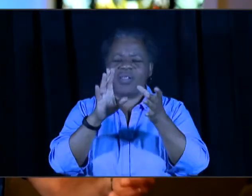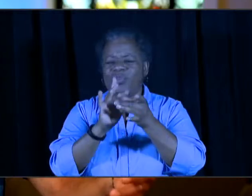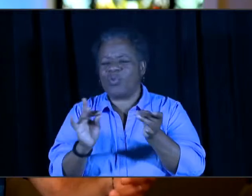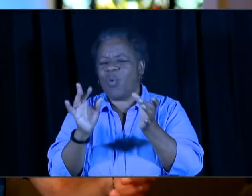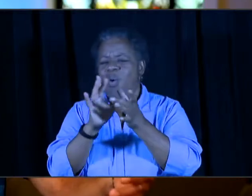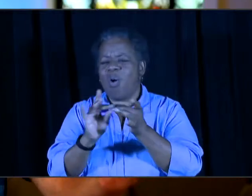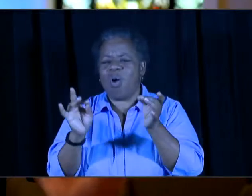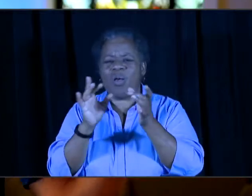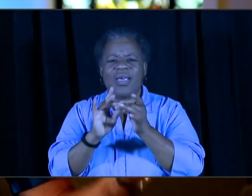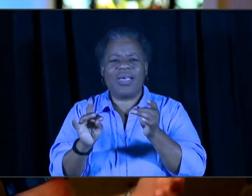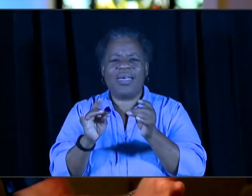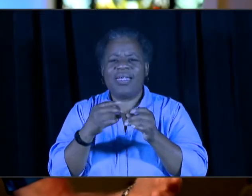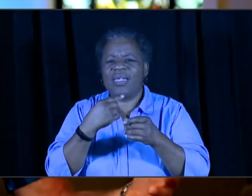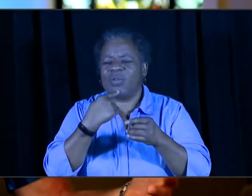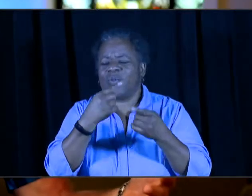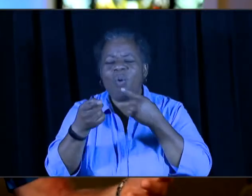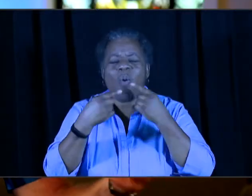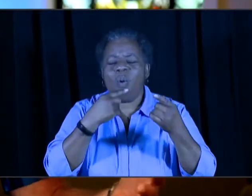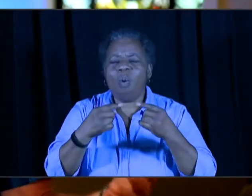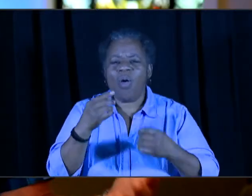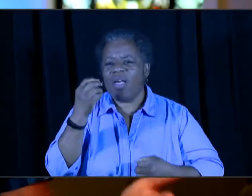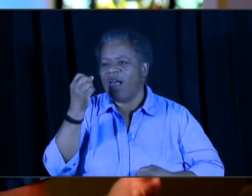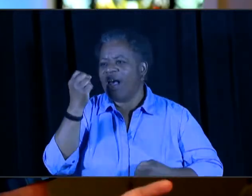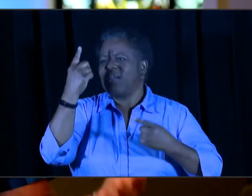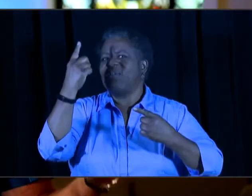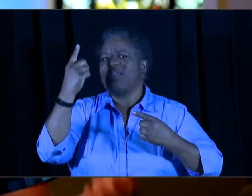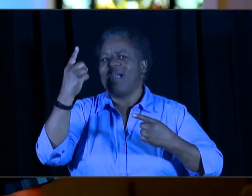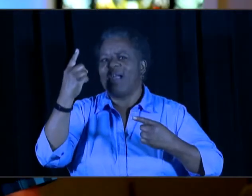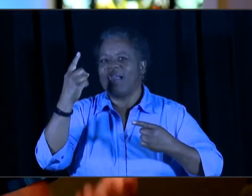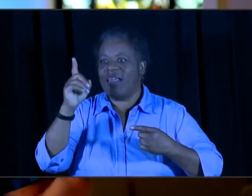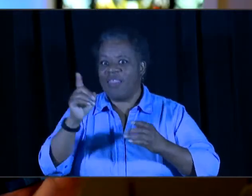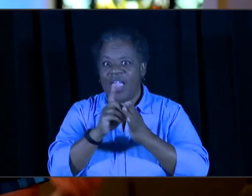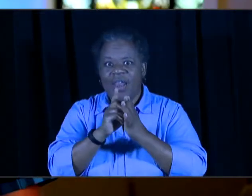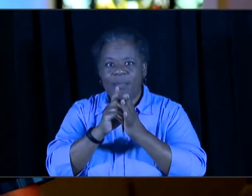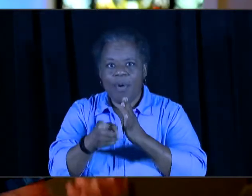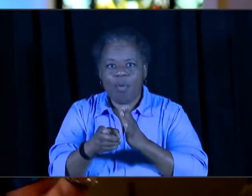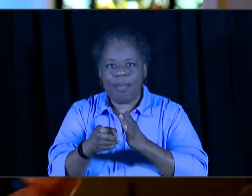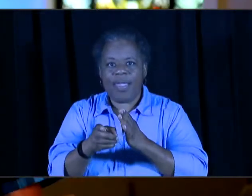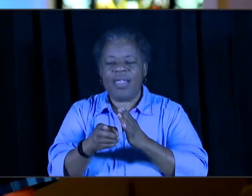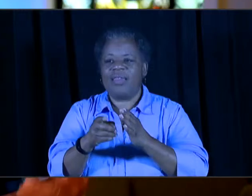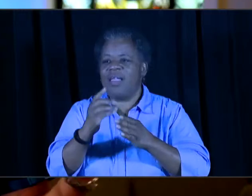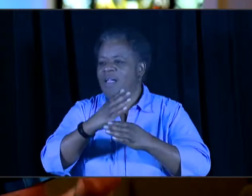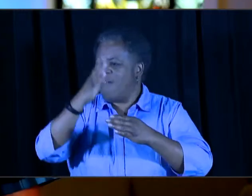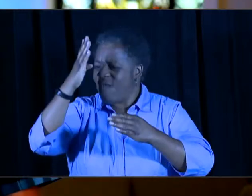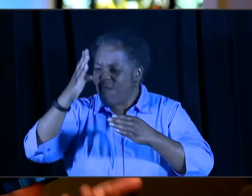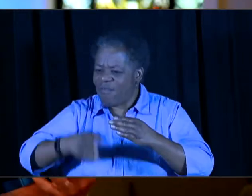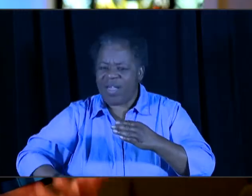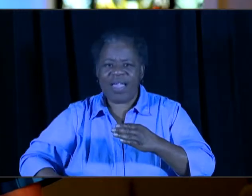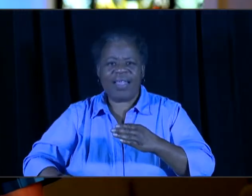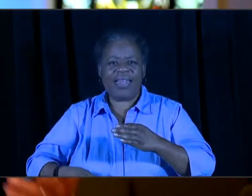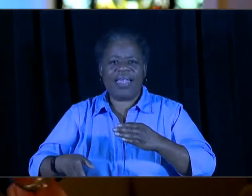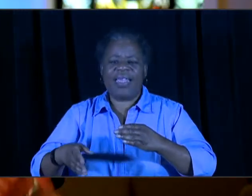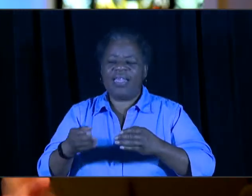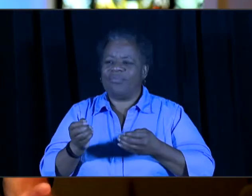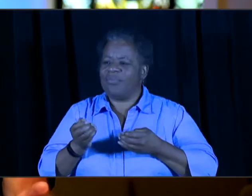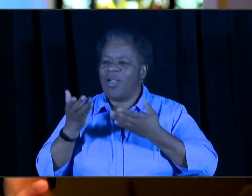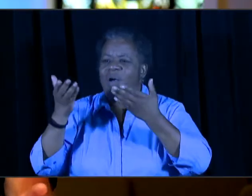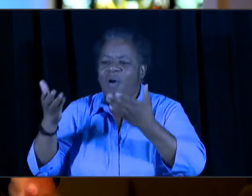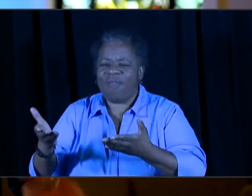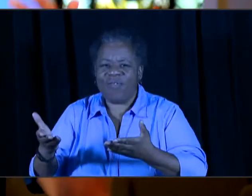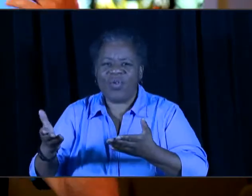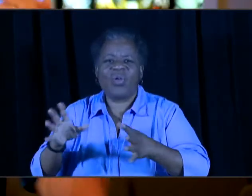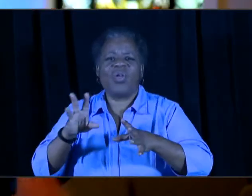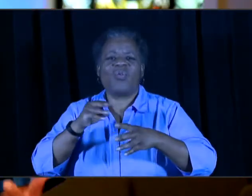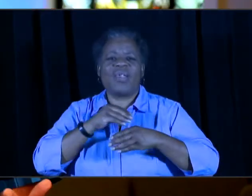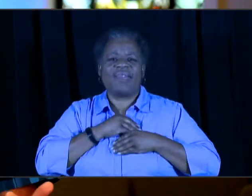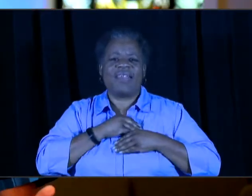and understood, and they face it, then in that moment they can finally and fully extend and receive forgiveness. And in that